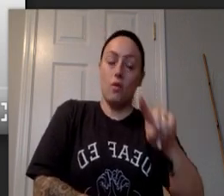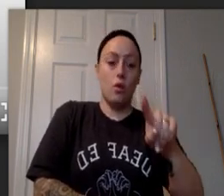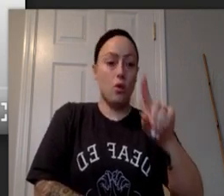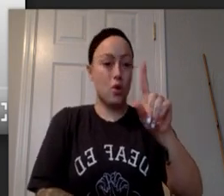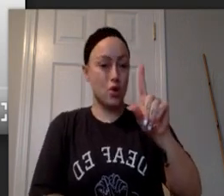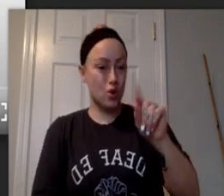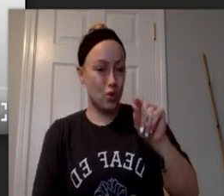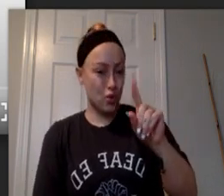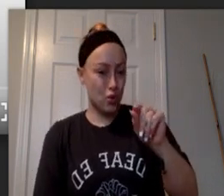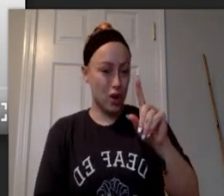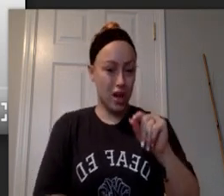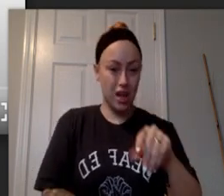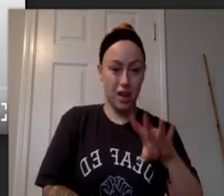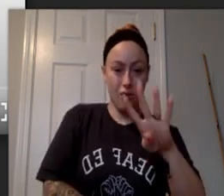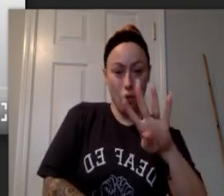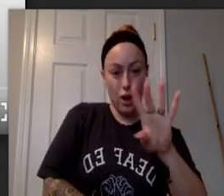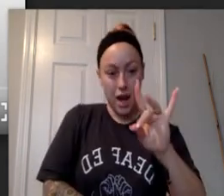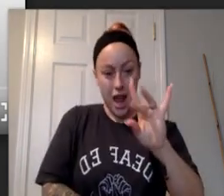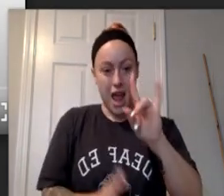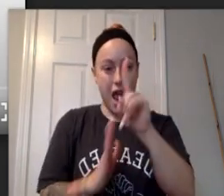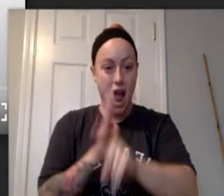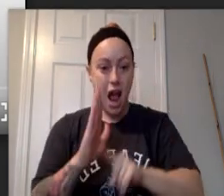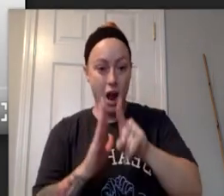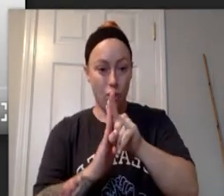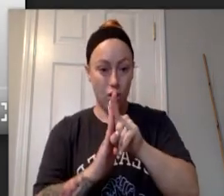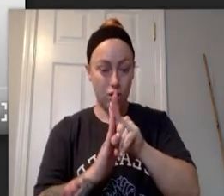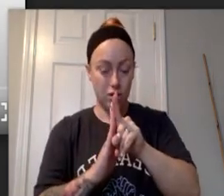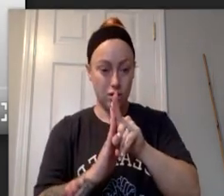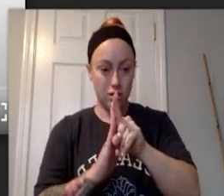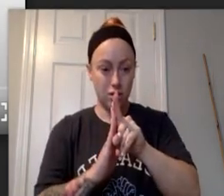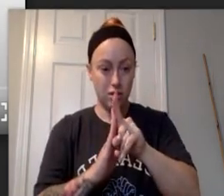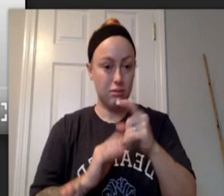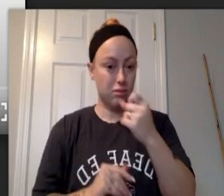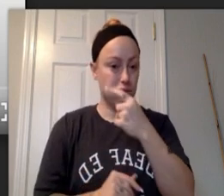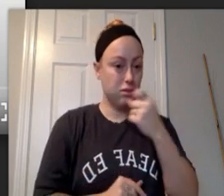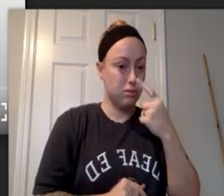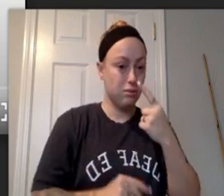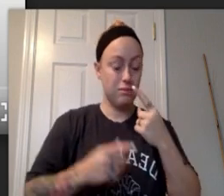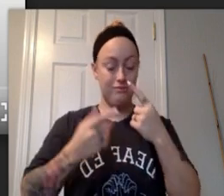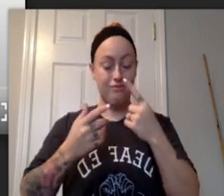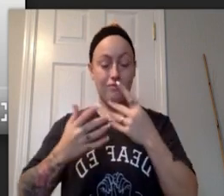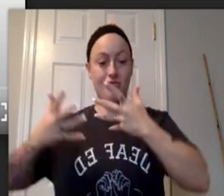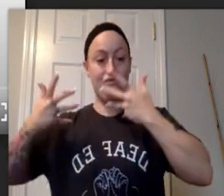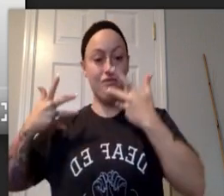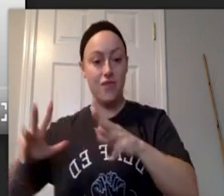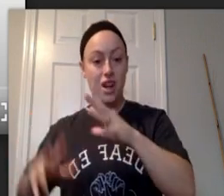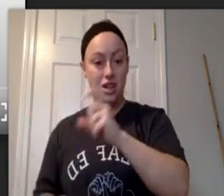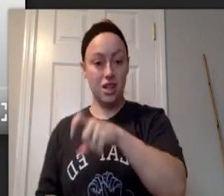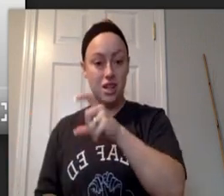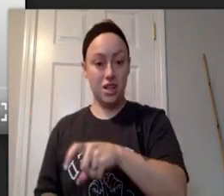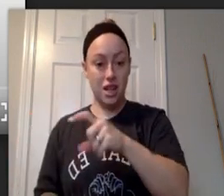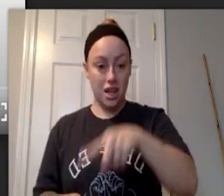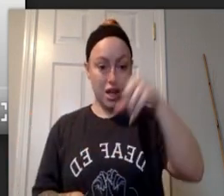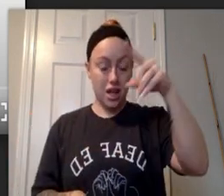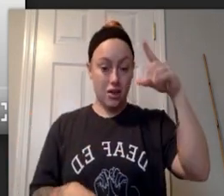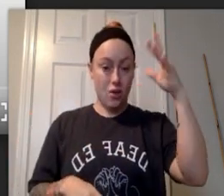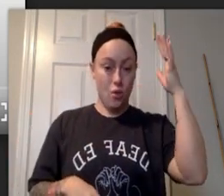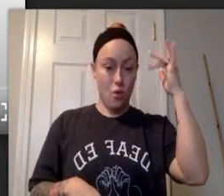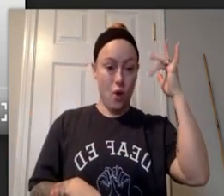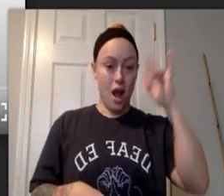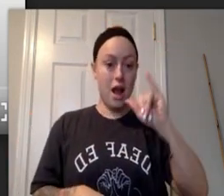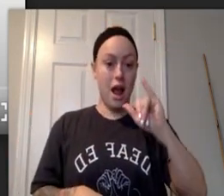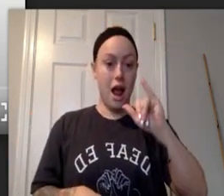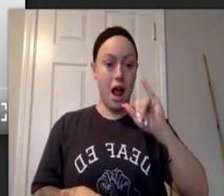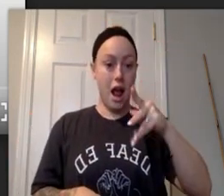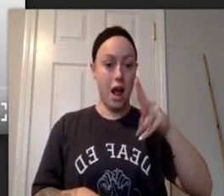in pain anymore, or at least nothing that ibuprofen couldn't help, because we're actually seeing that ibuprofen and acetaminophen are